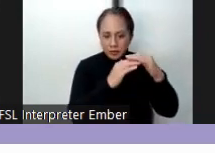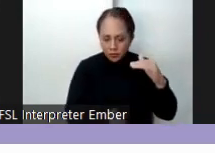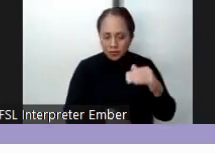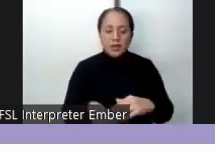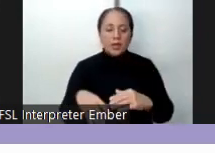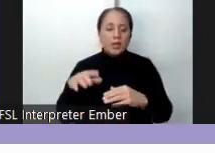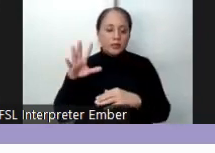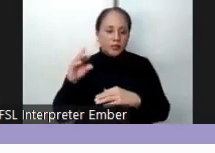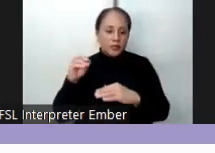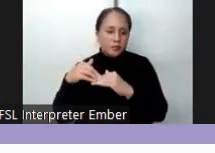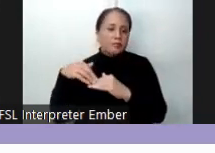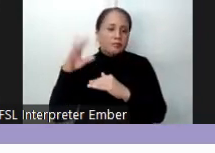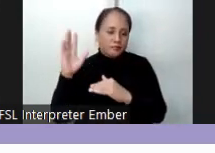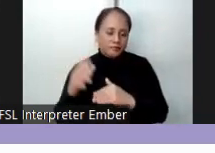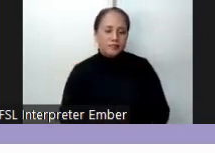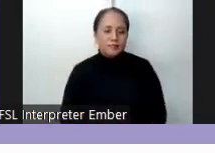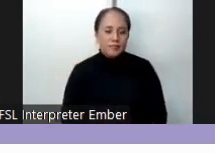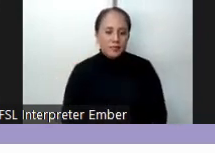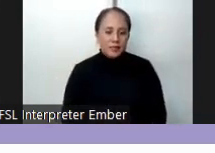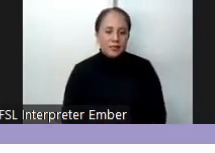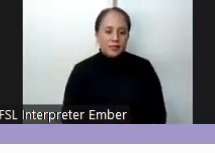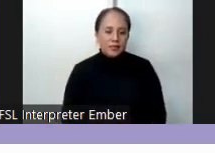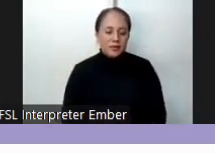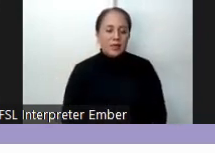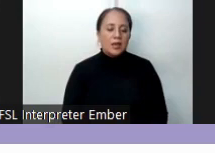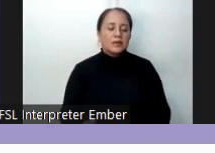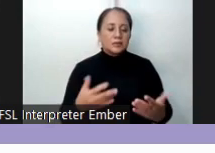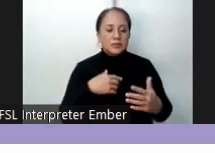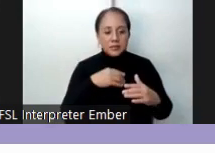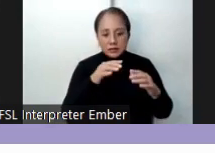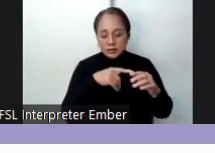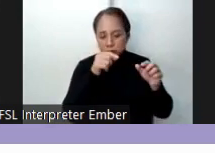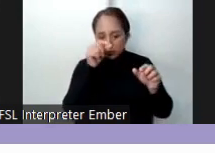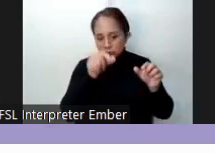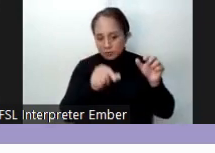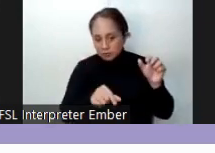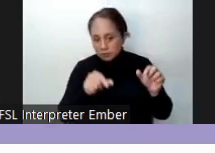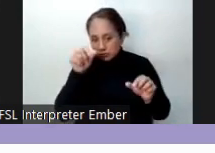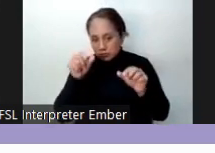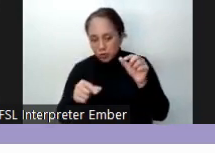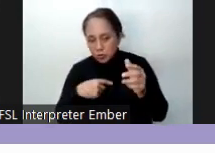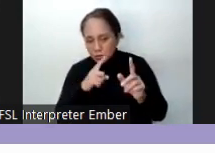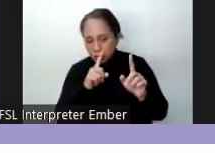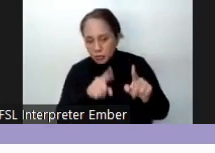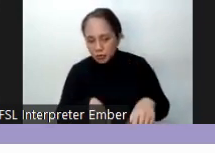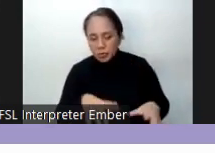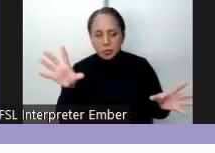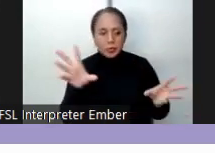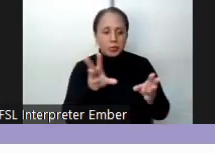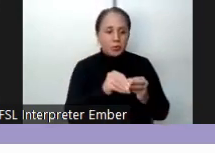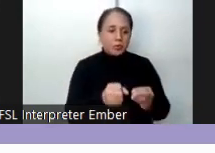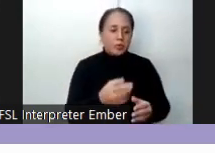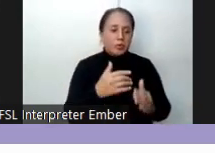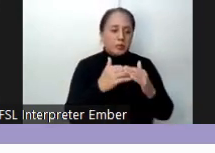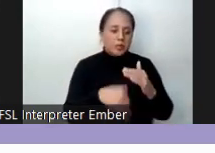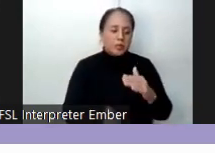and above 50%. This table presents the number of respondents who have a total score of